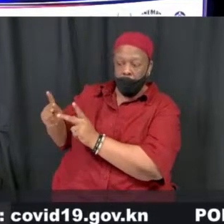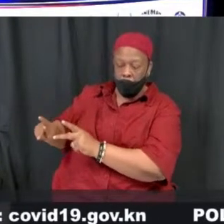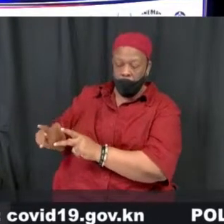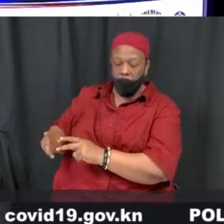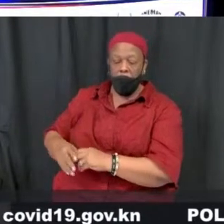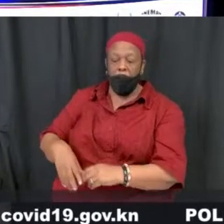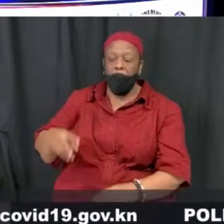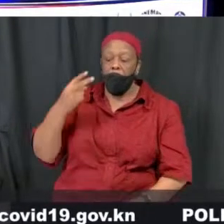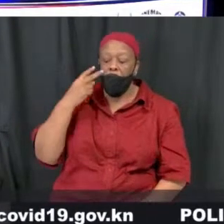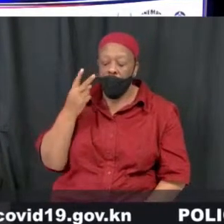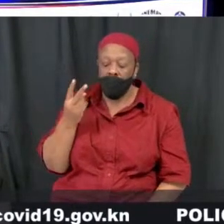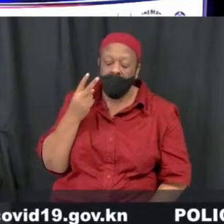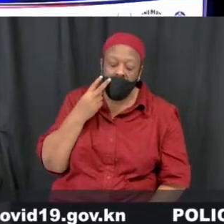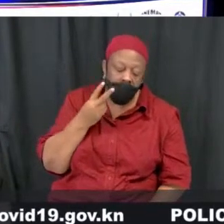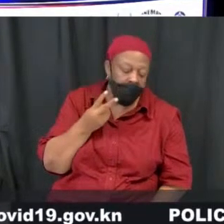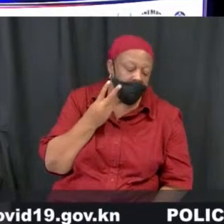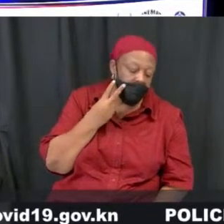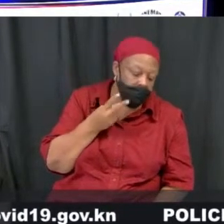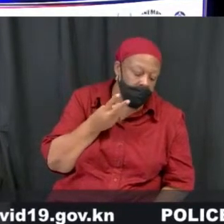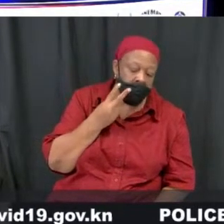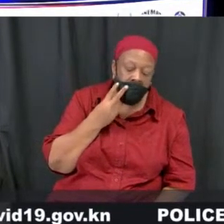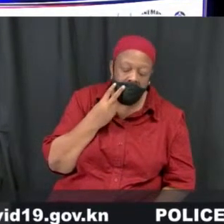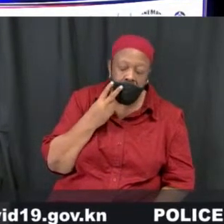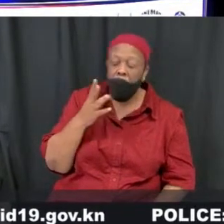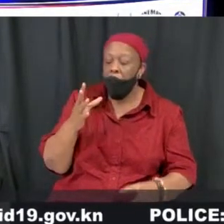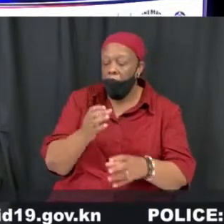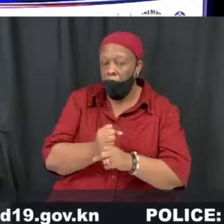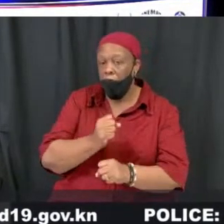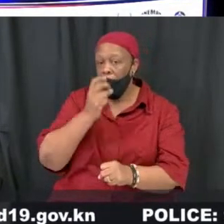monitored, and then they got two